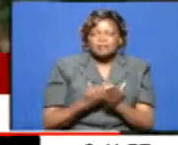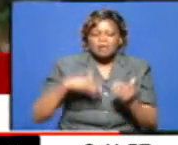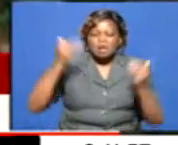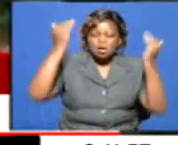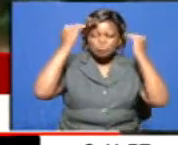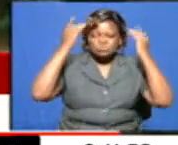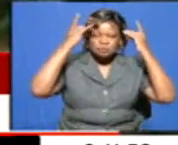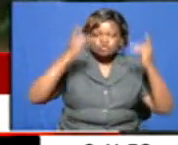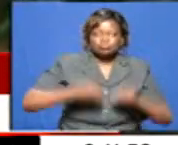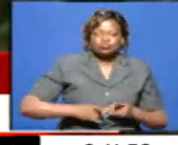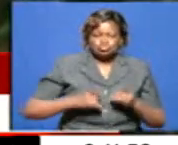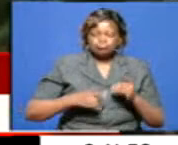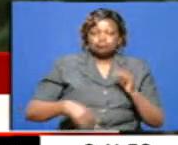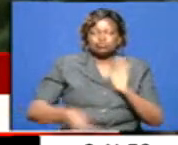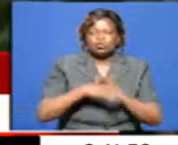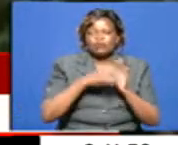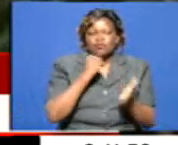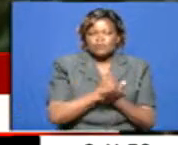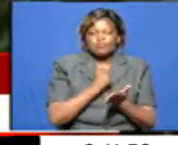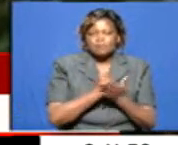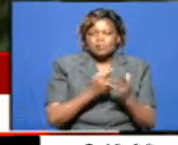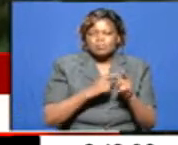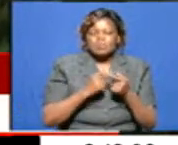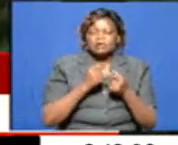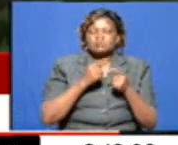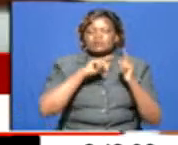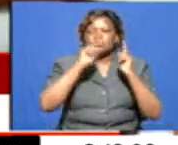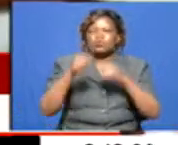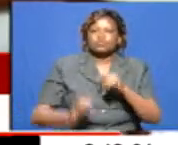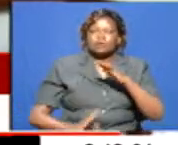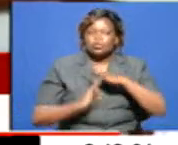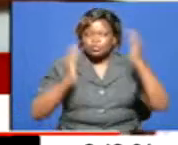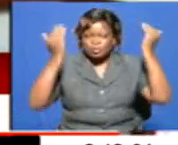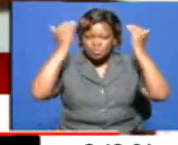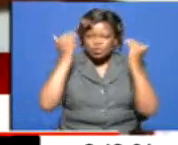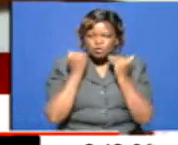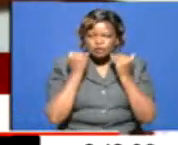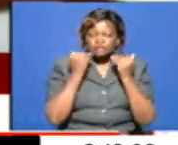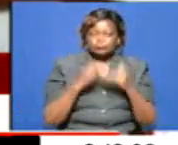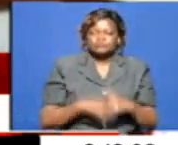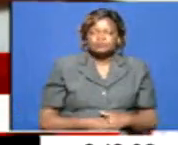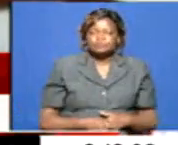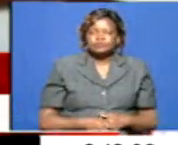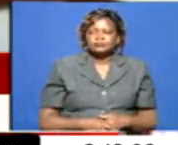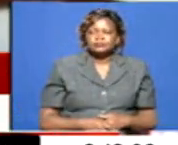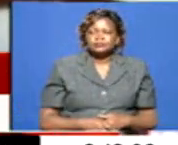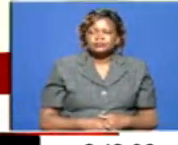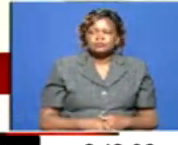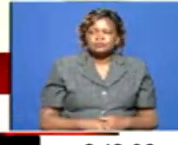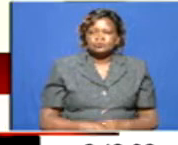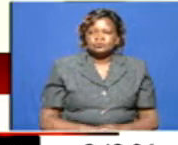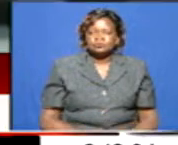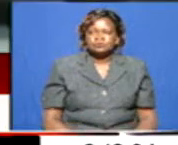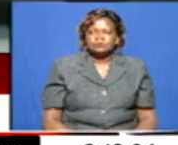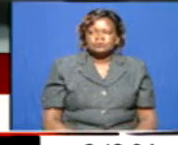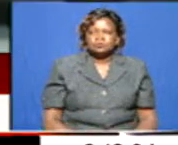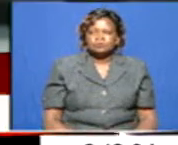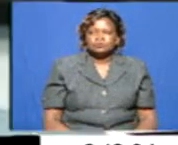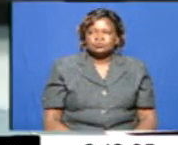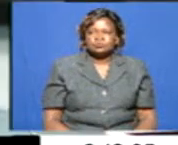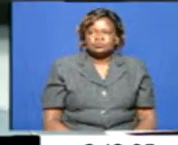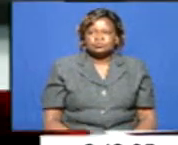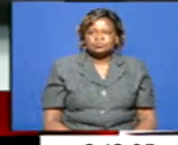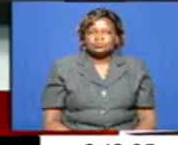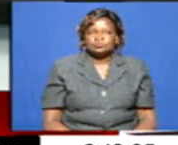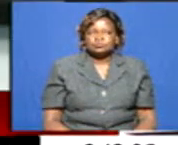remove him from office, forcing him to move to the Supreme Court. For Prime Edition, I'm Ben Troy Njue.